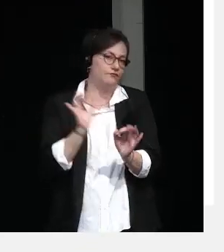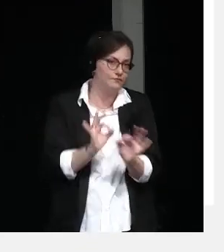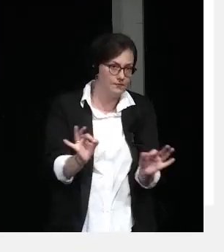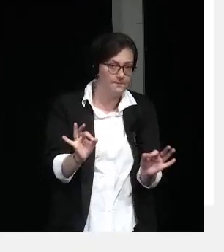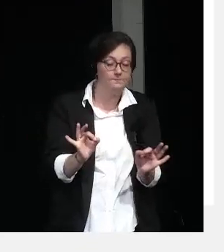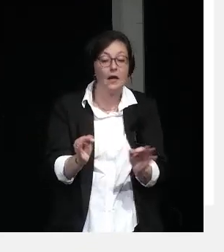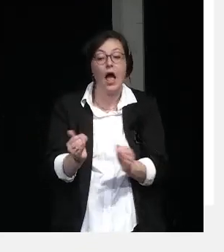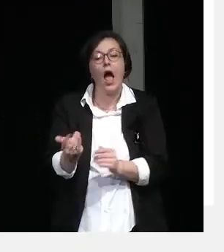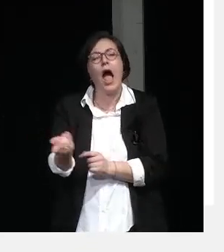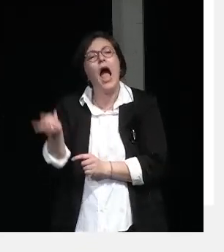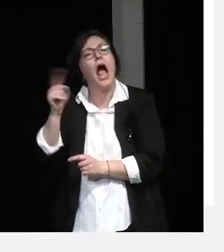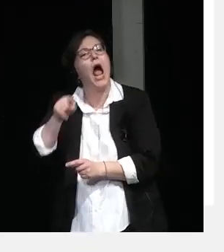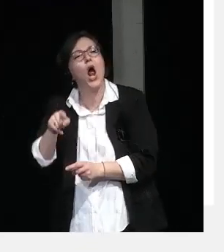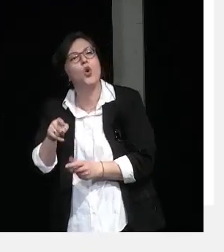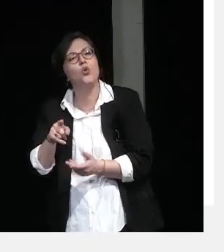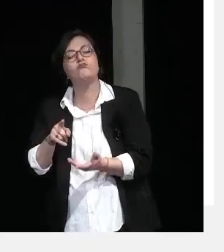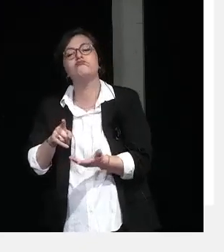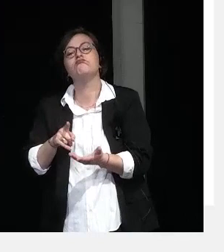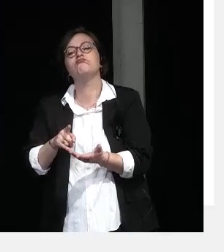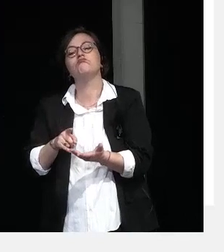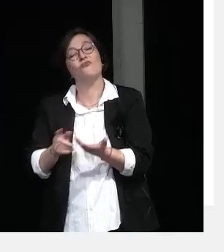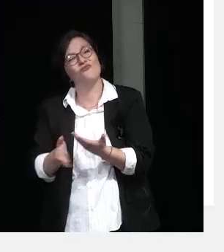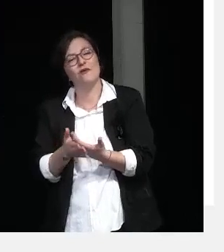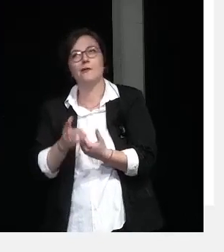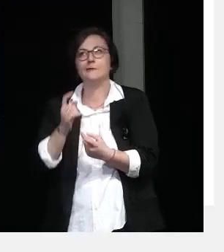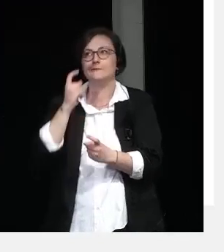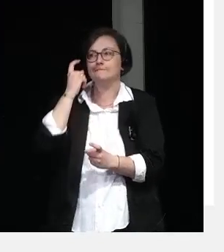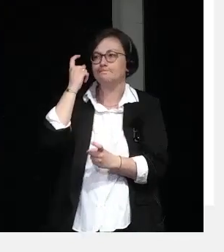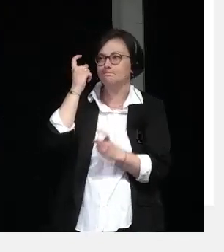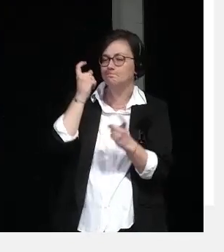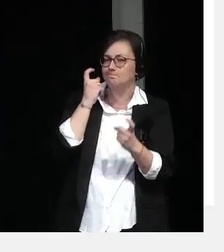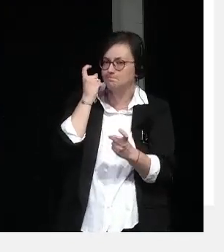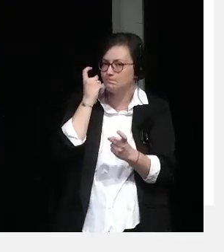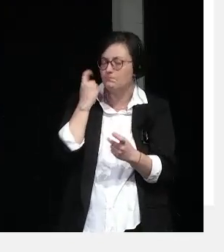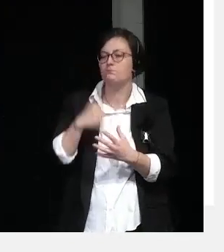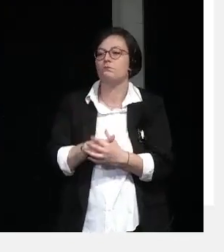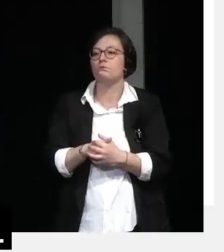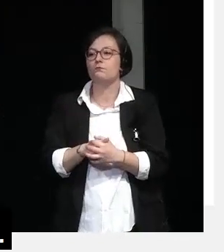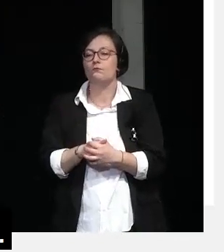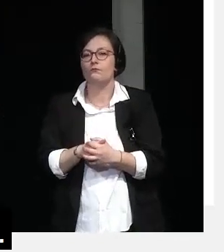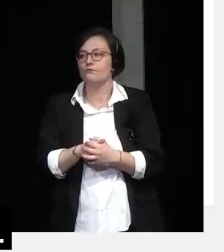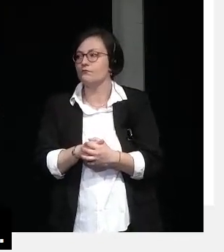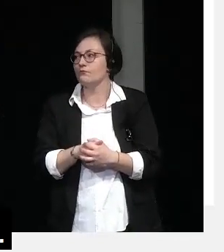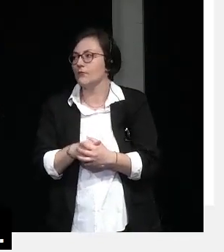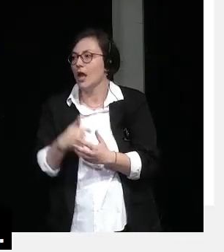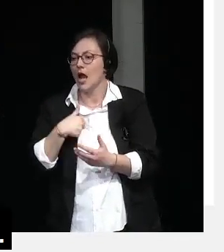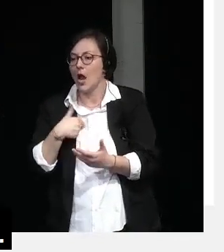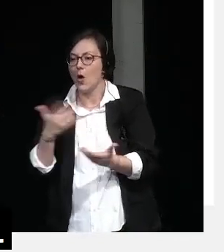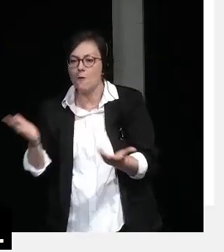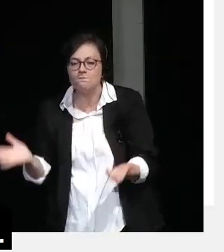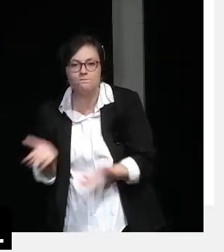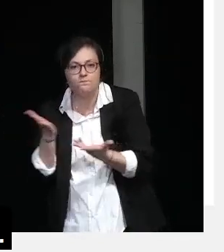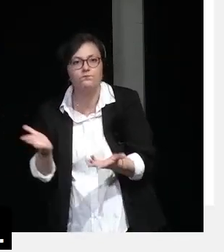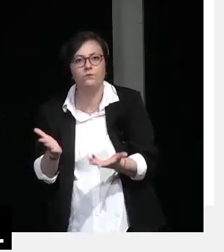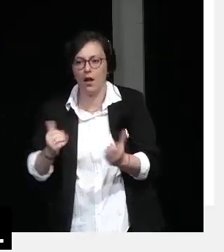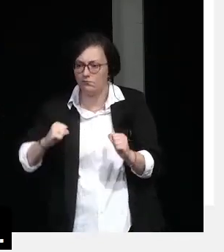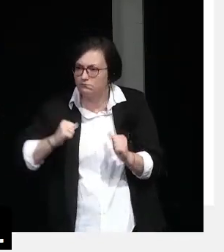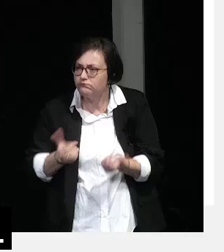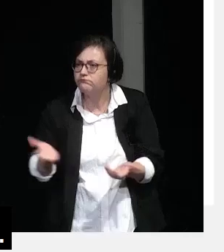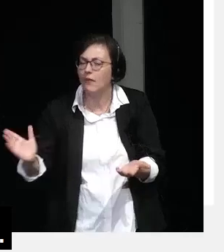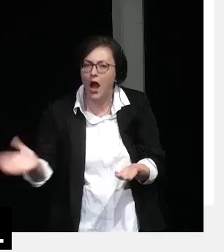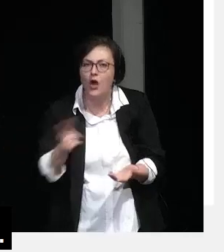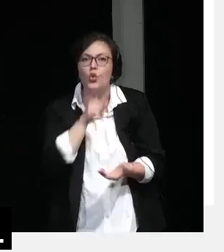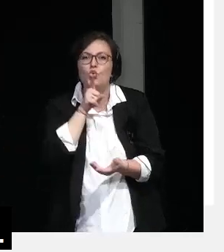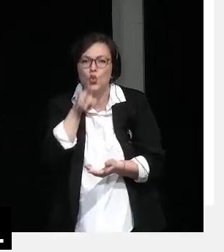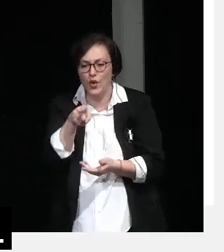people to really take action. If you, I mean, I did this within my own institution. I didn't see that we were doing it, and